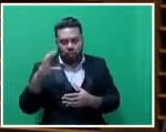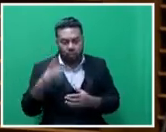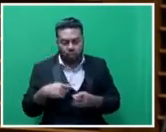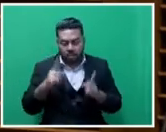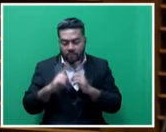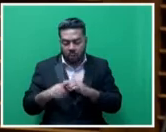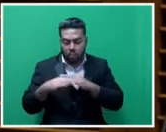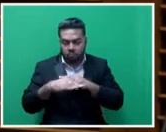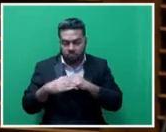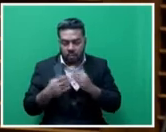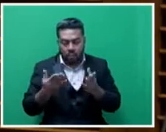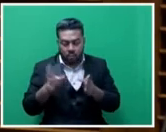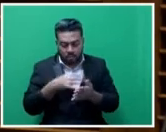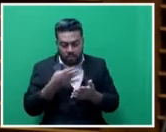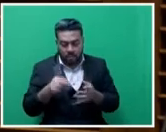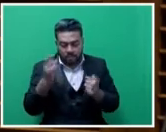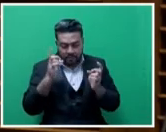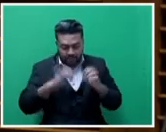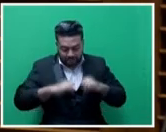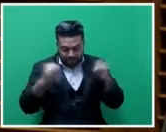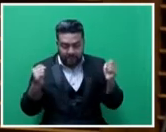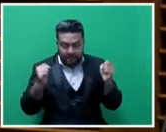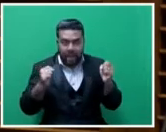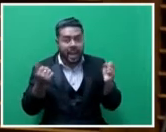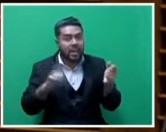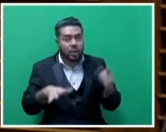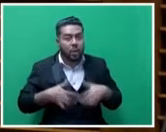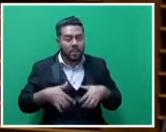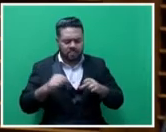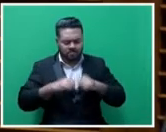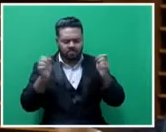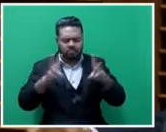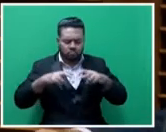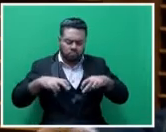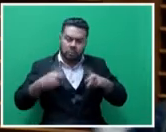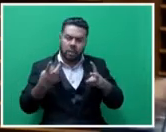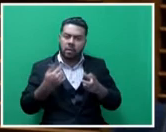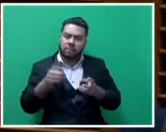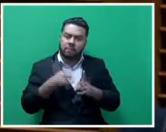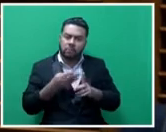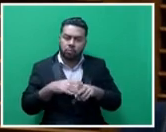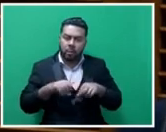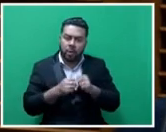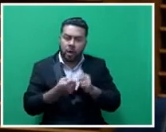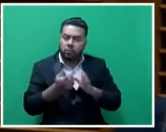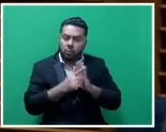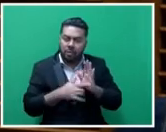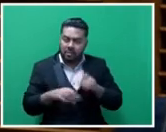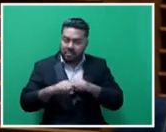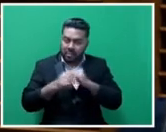the Ministry undertakes investigations of any complaints, also of possible violation of these respective